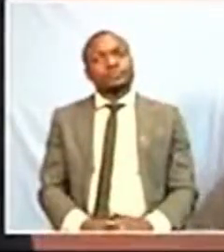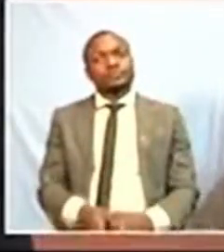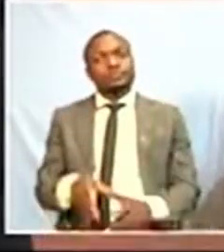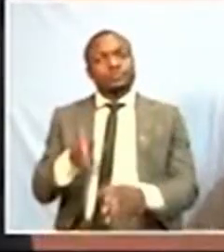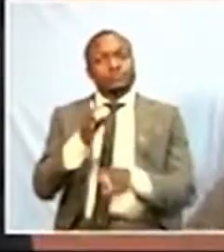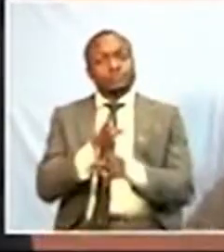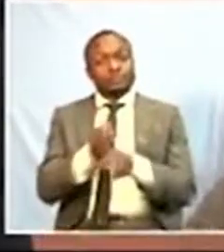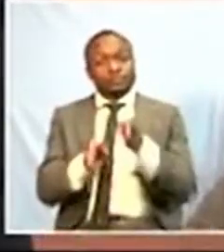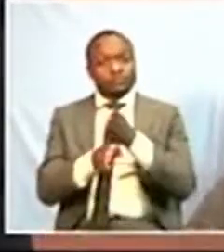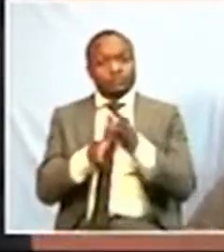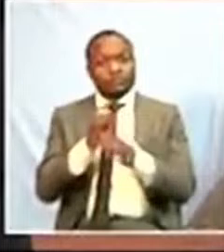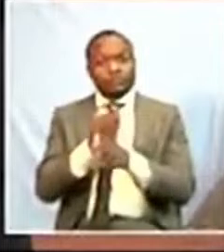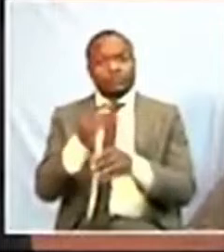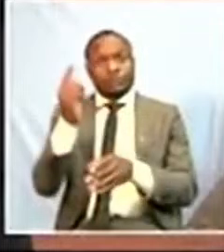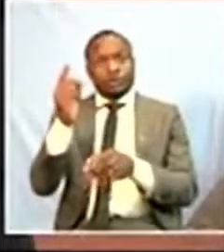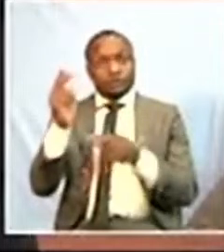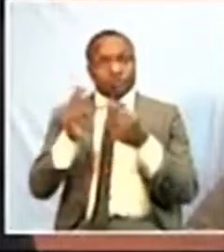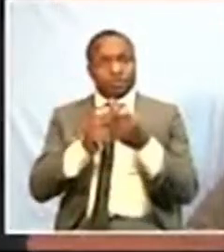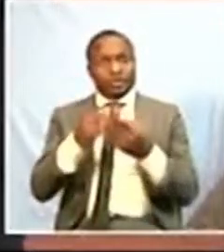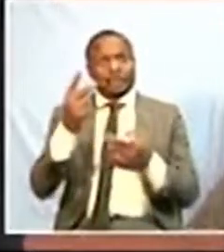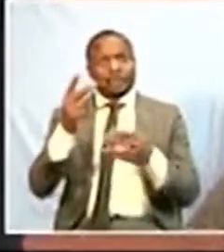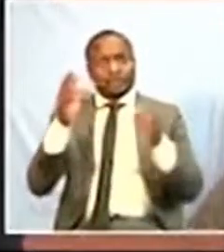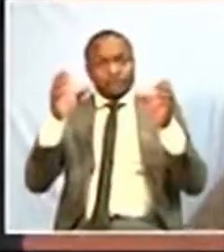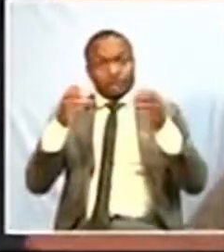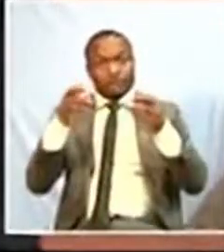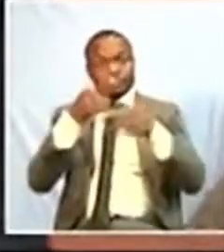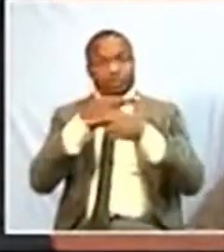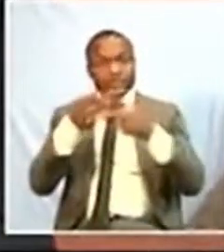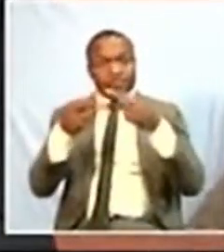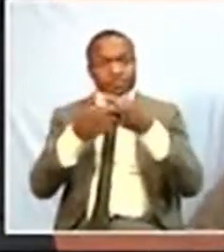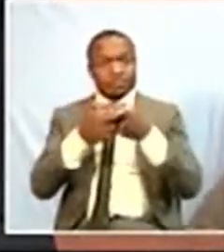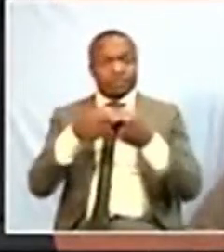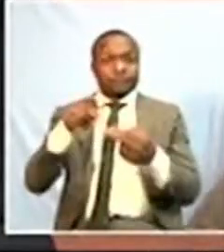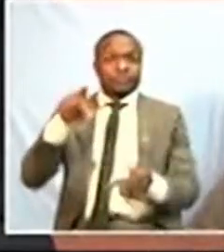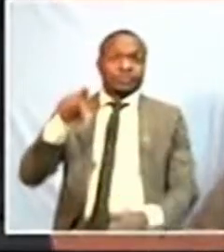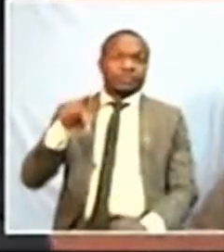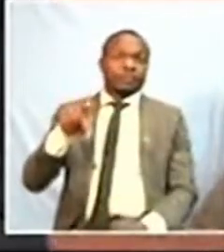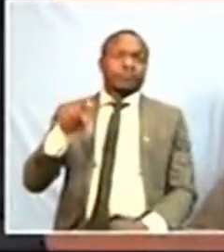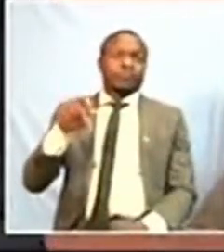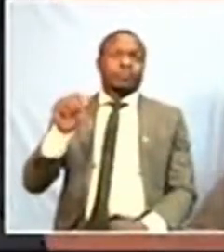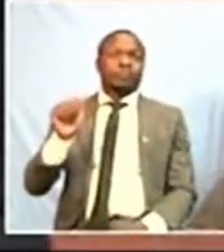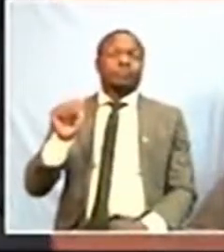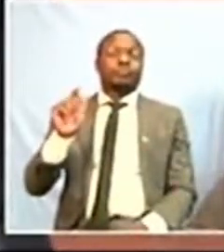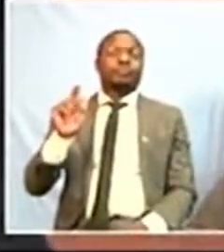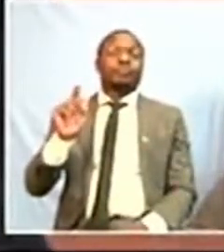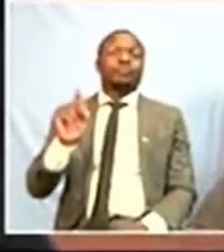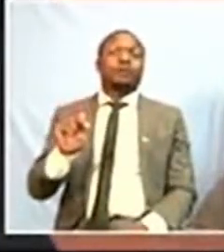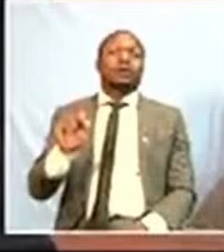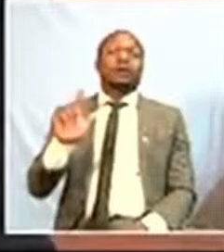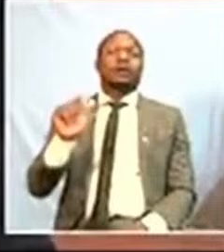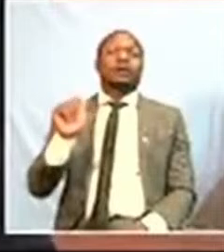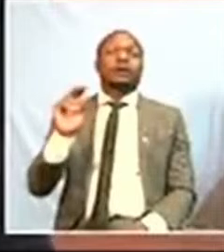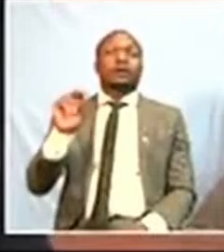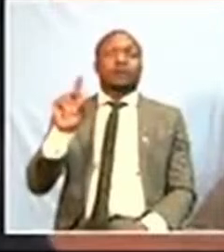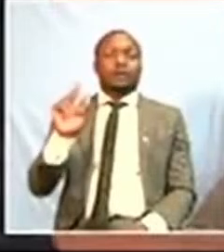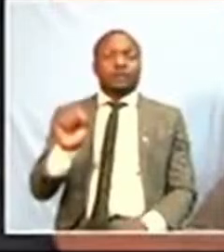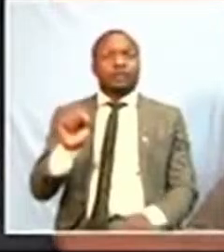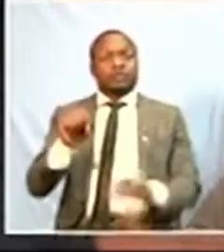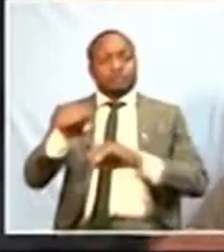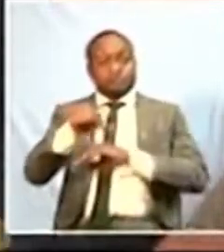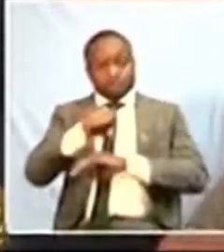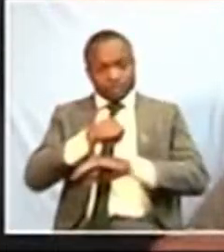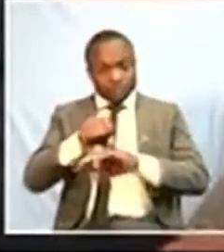construction of 1x3 classroom block at Parkland Secondary School. Chair,